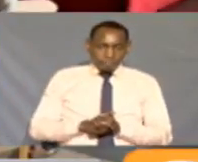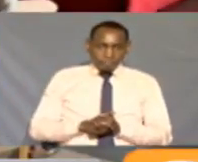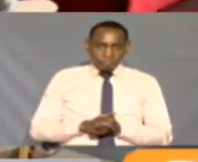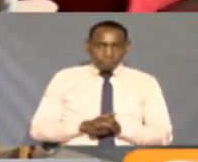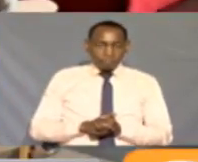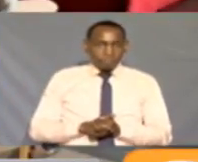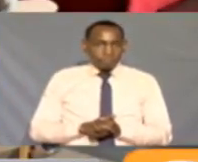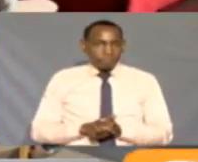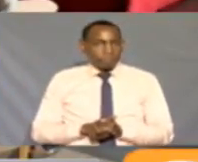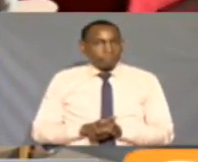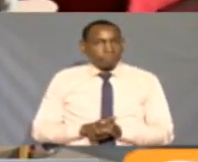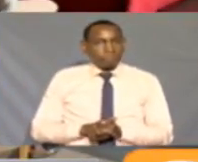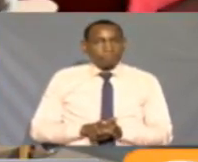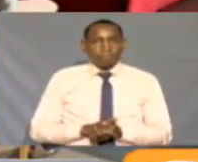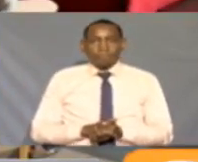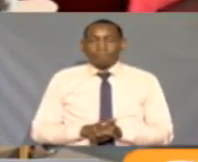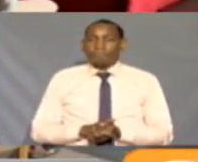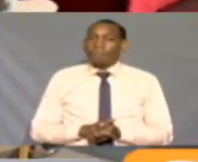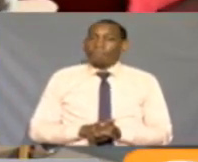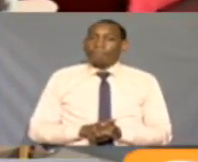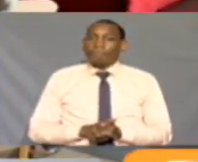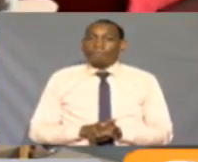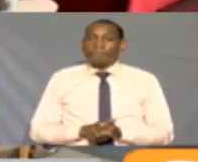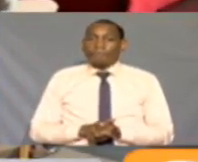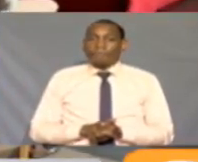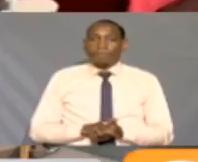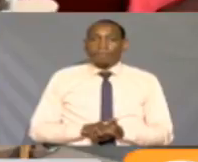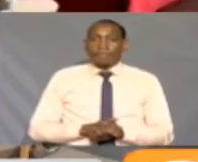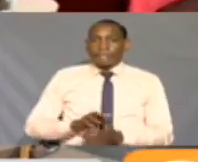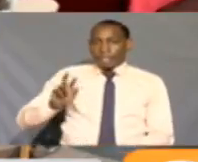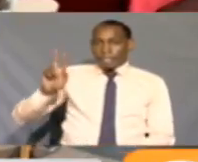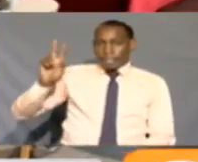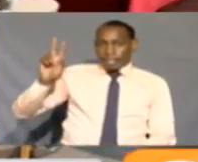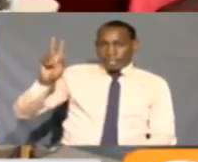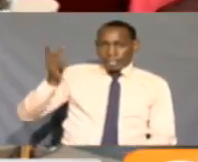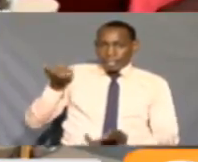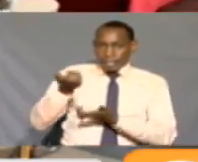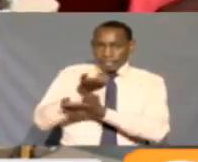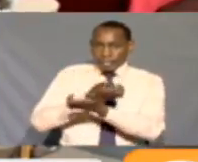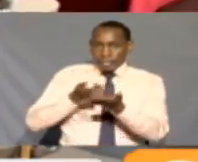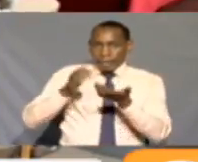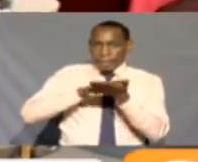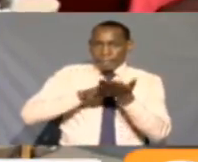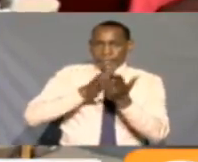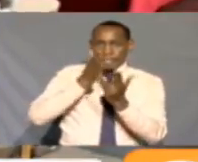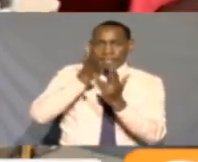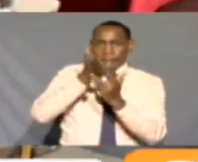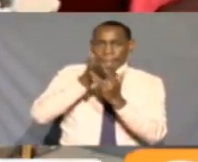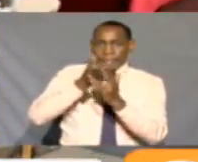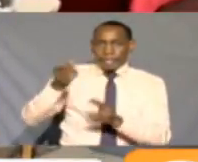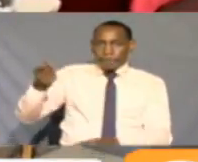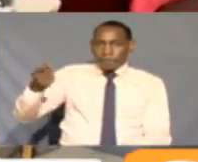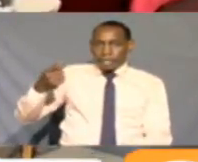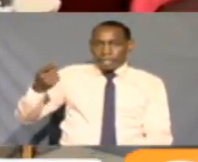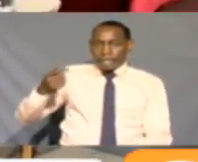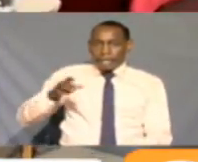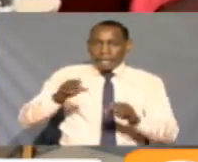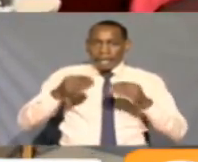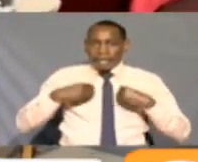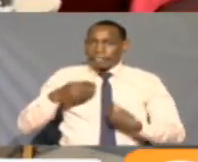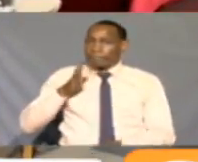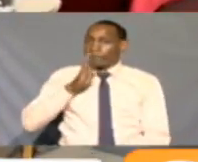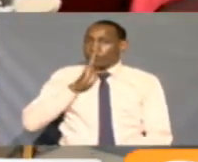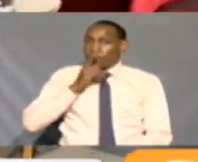one is to look at the fact that Kenya was rebased, the economy was rebased to a middle income, allows us to borrow from